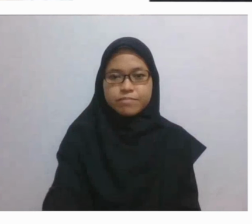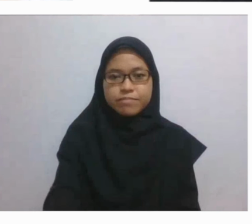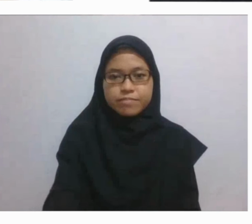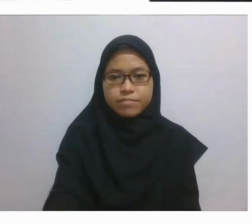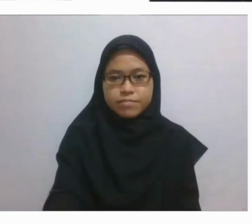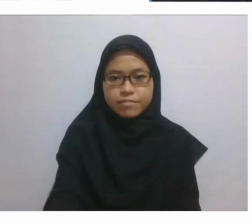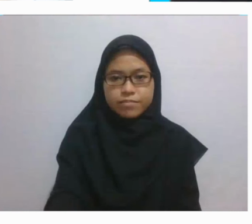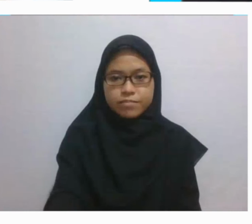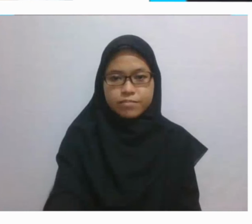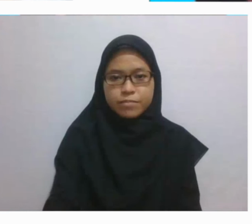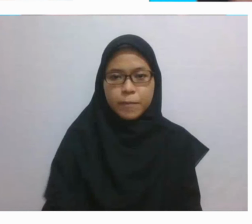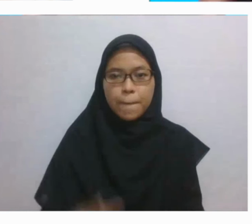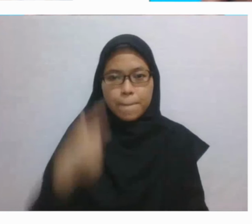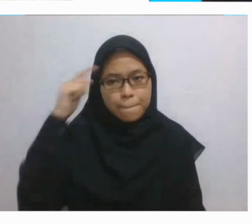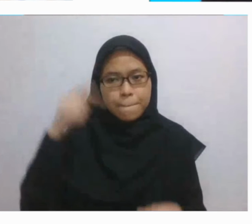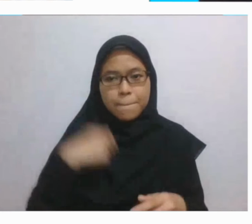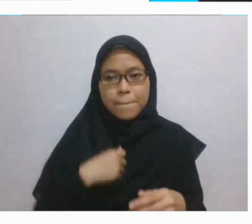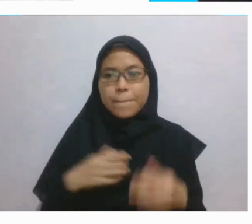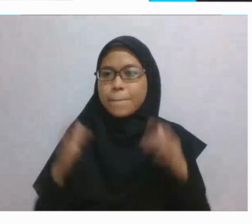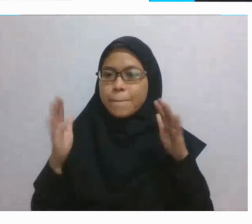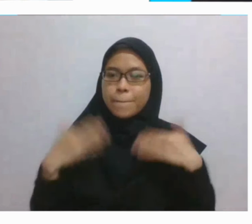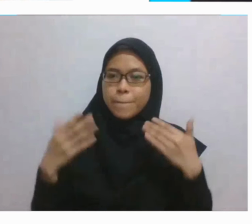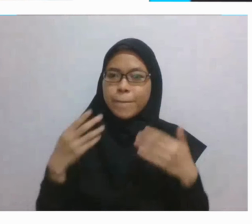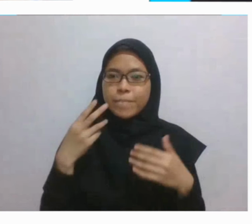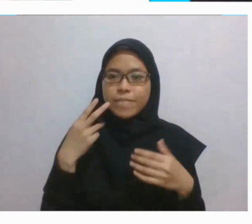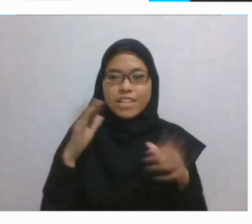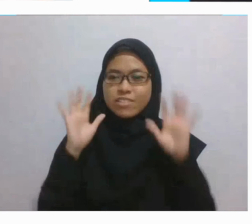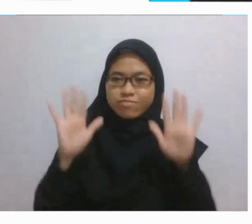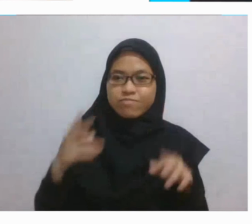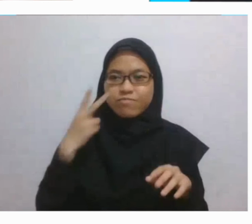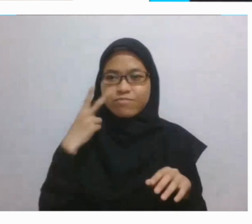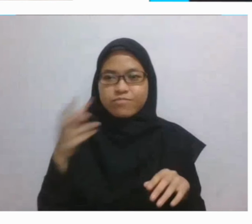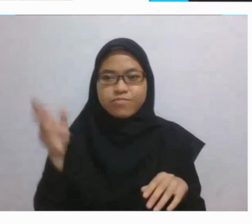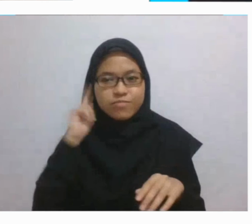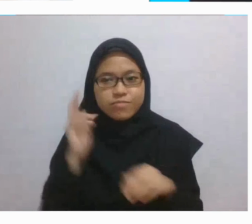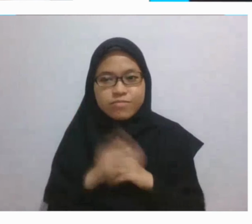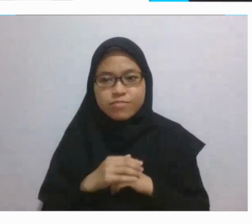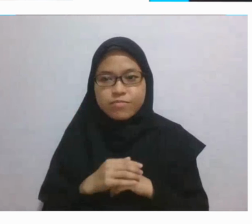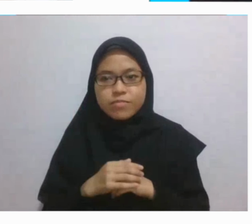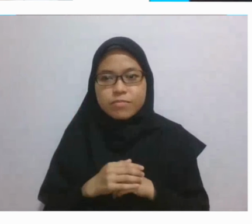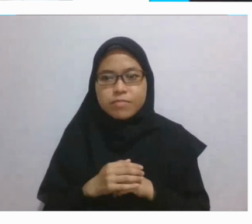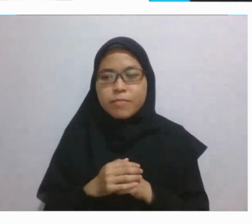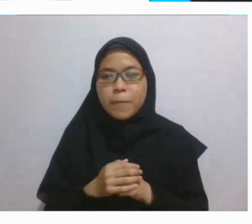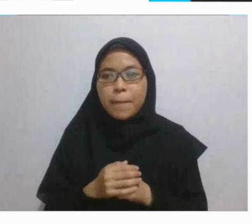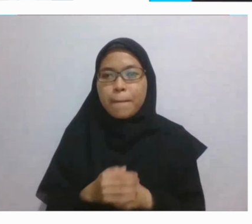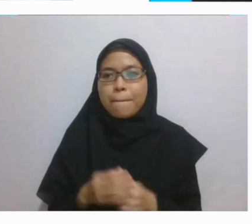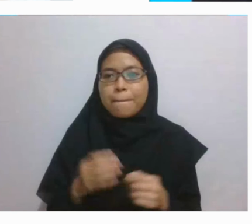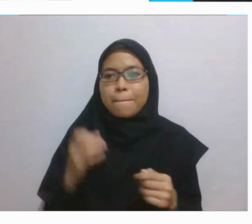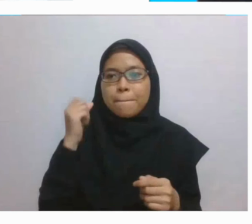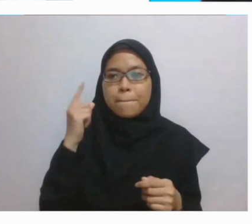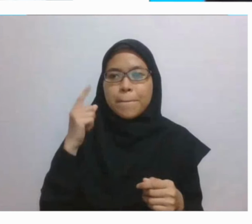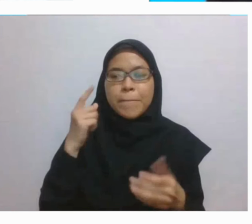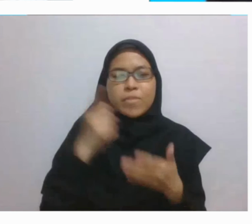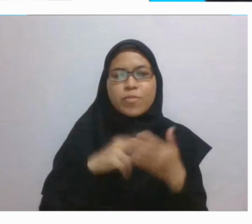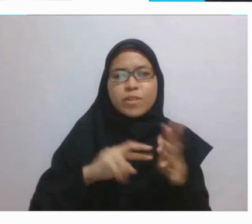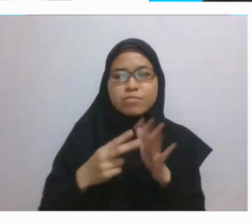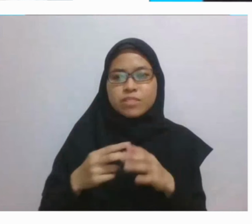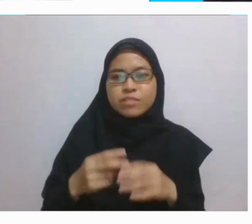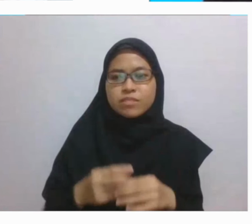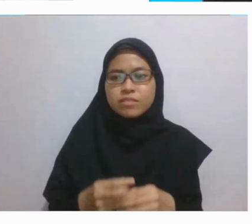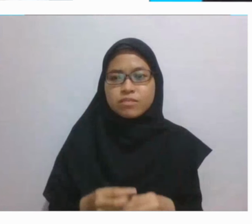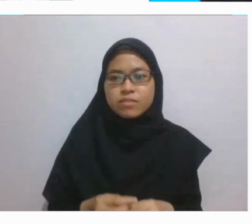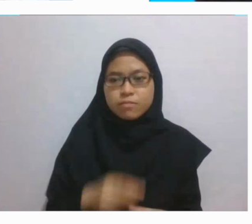For me, it was great to sort of hear. I mean, I always think it's important to ensure we understand what we mean by a term, especially a term that's